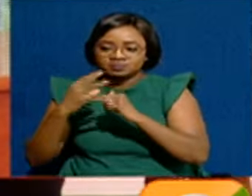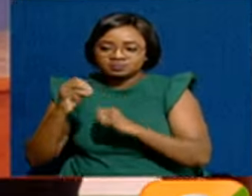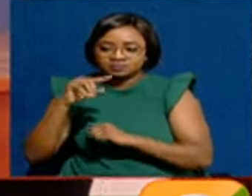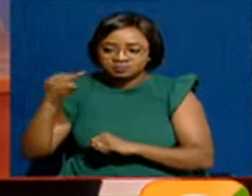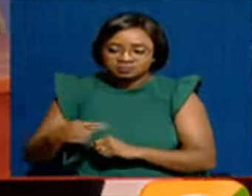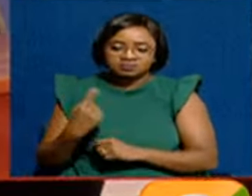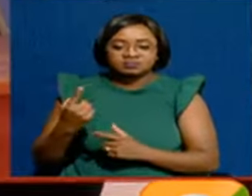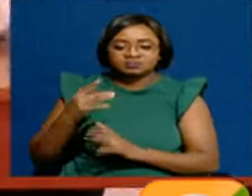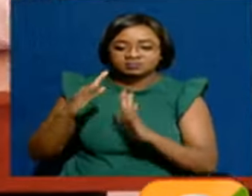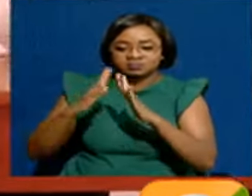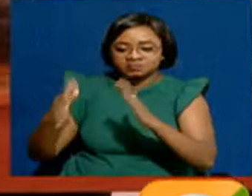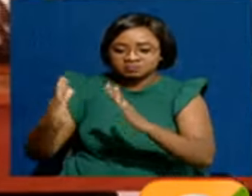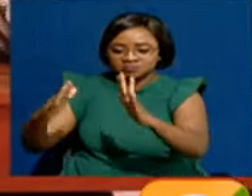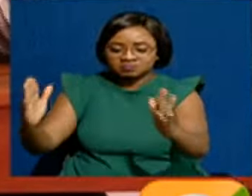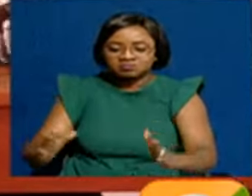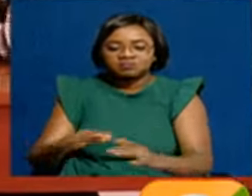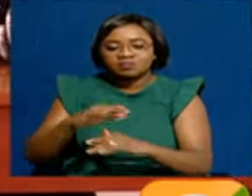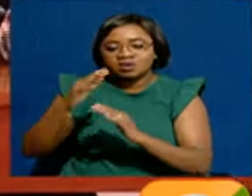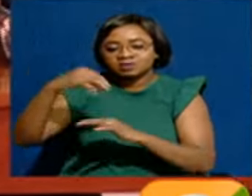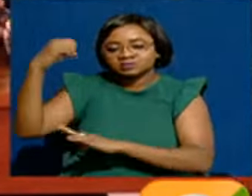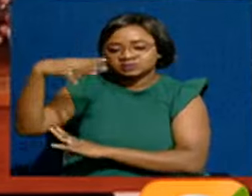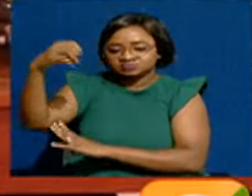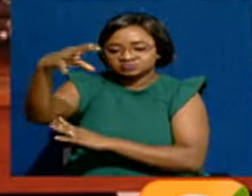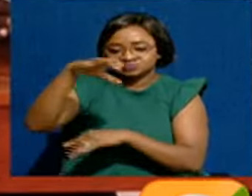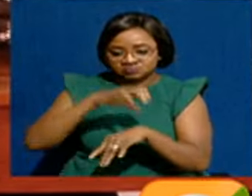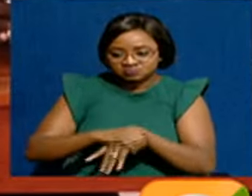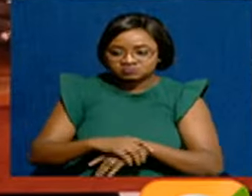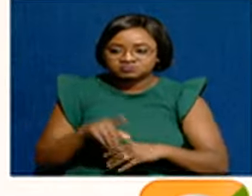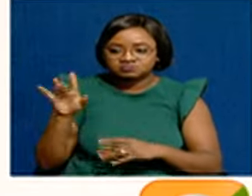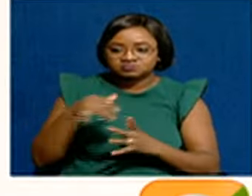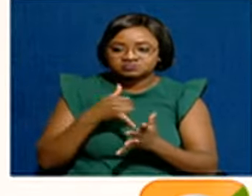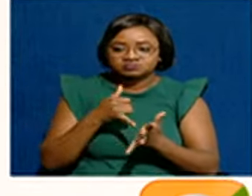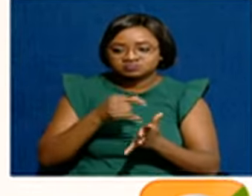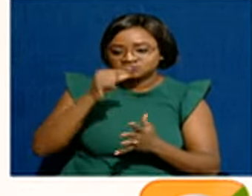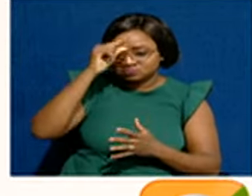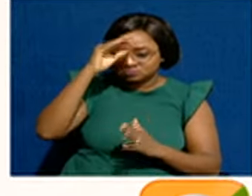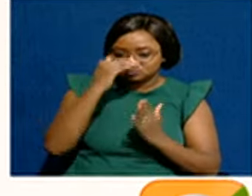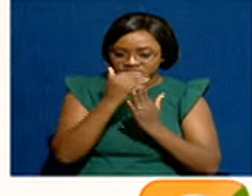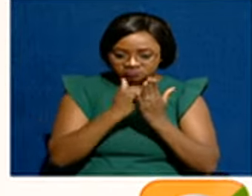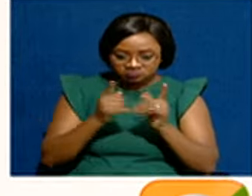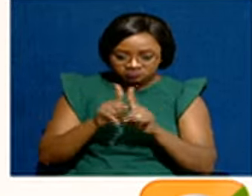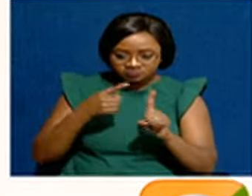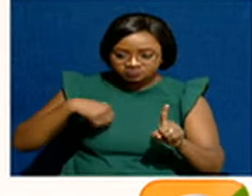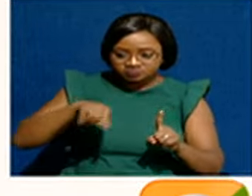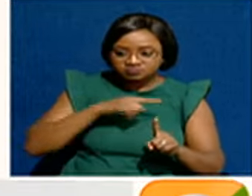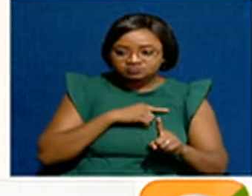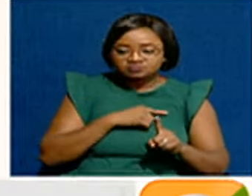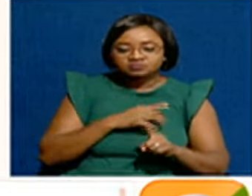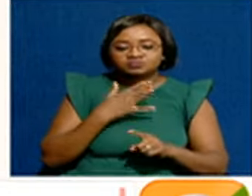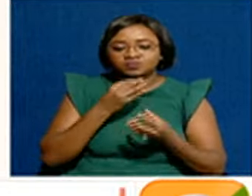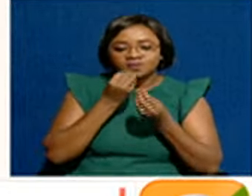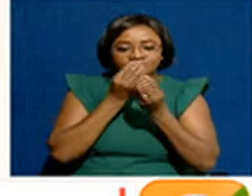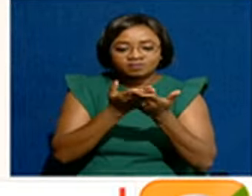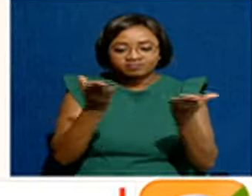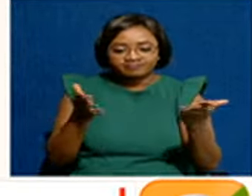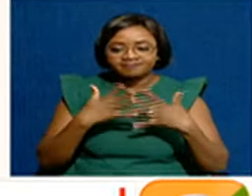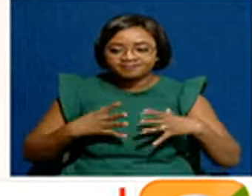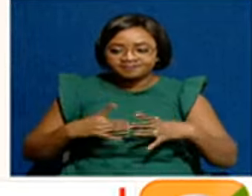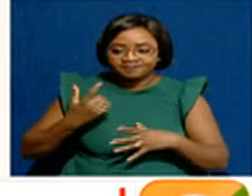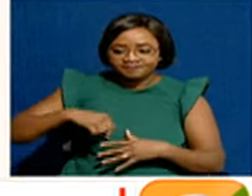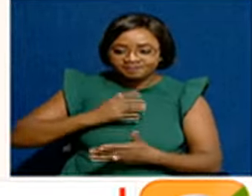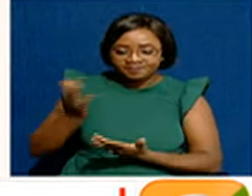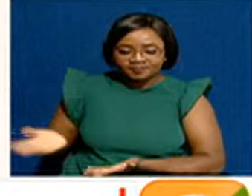32 counties to the electricity grid as part of the last mile program. We just want to reiterate to the contractors that we don't bring